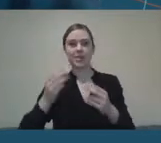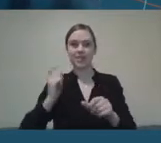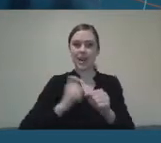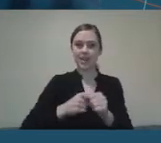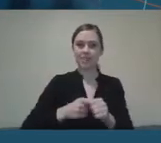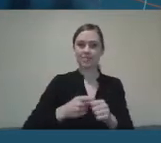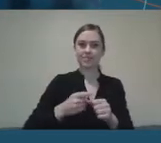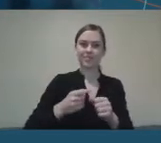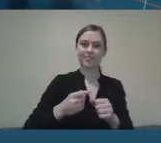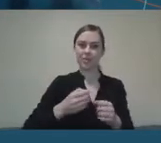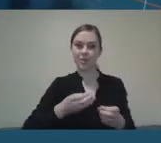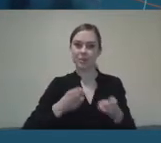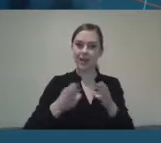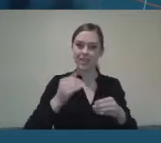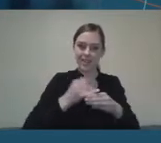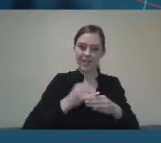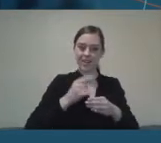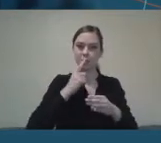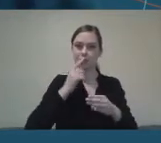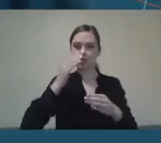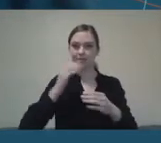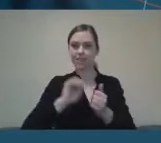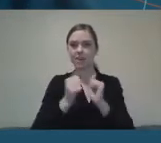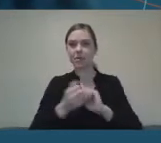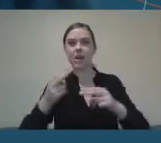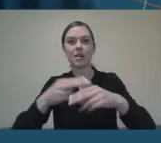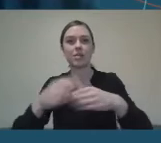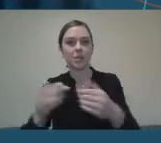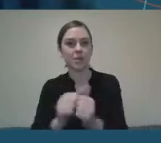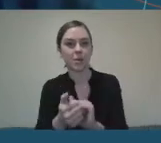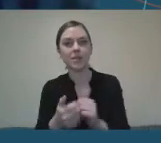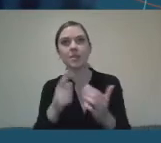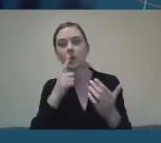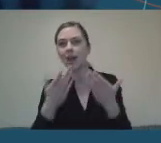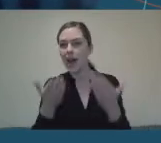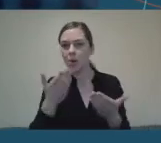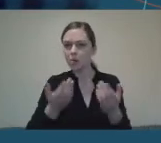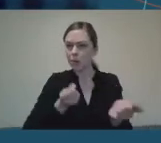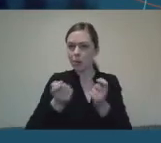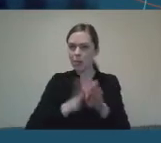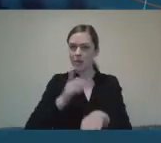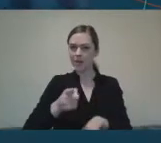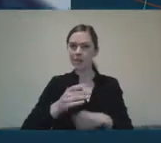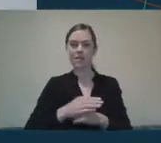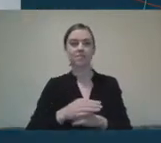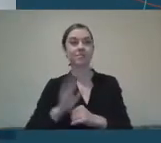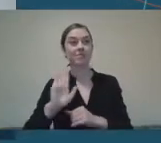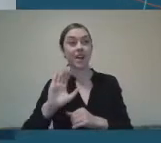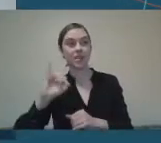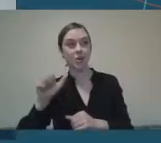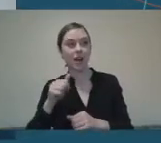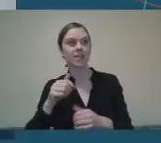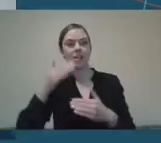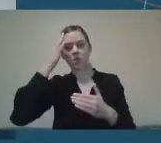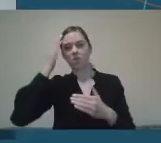So how difficult have you found it? Hi, Joanne. Yeah, it's been quite a difficult time